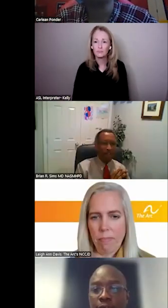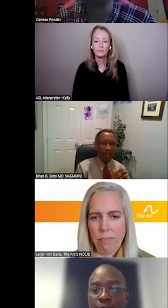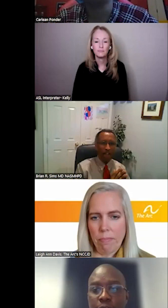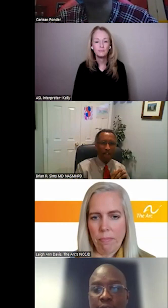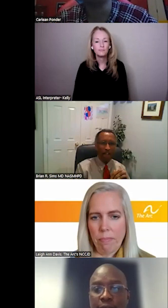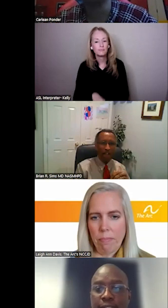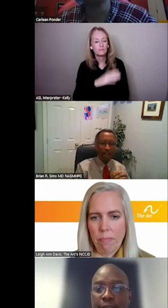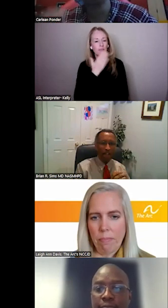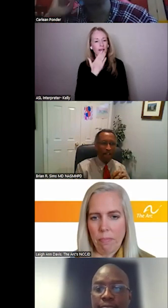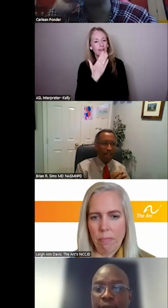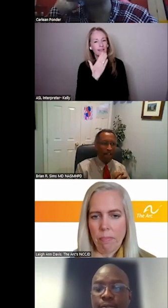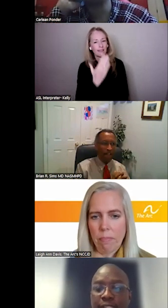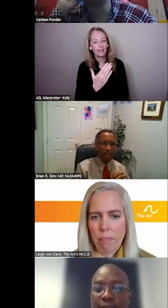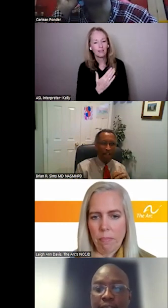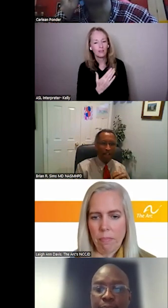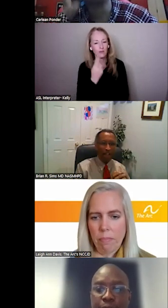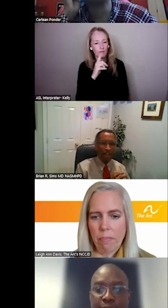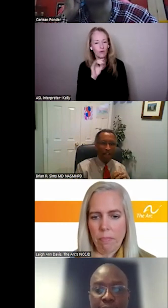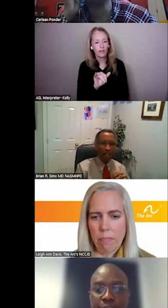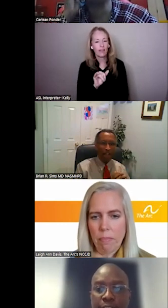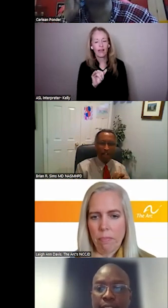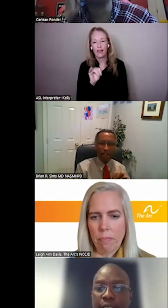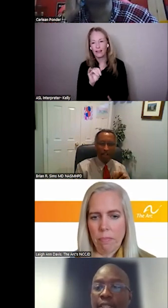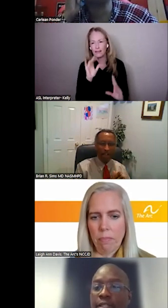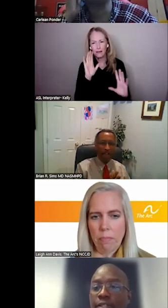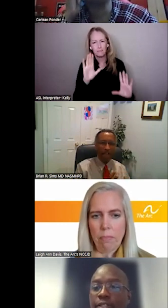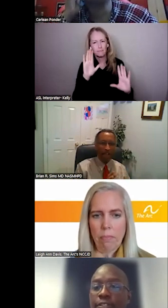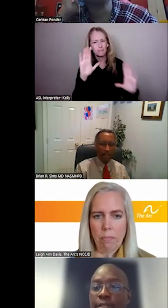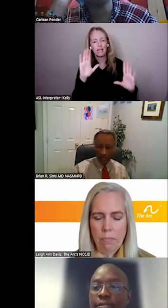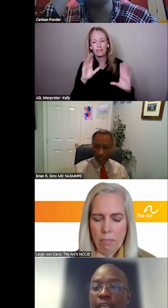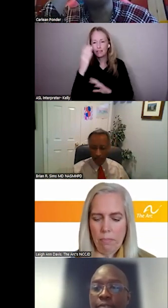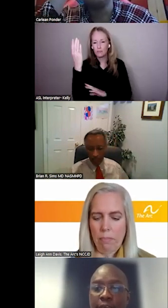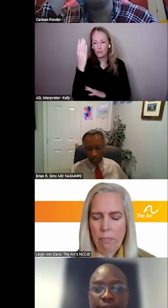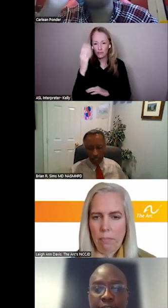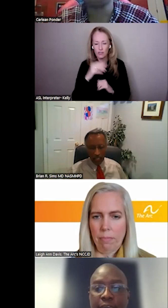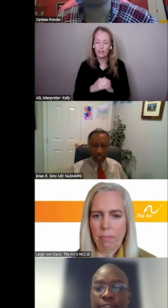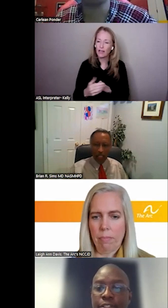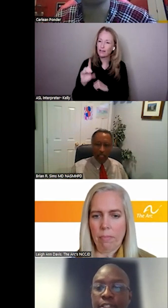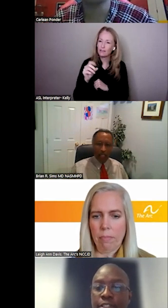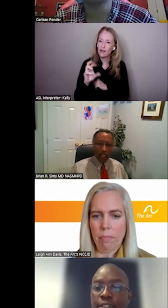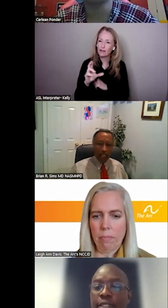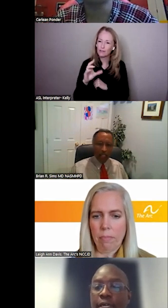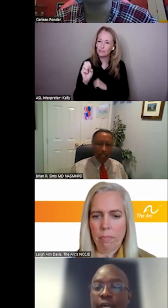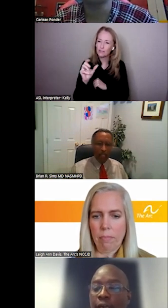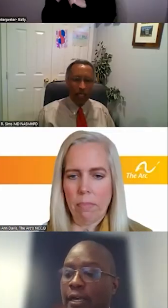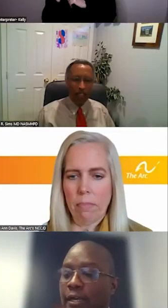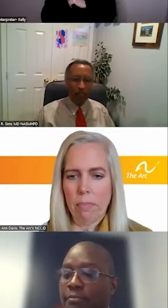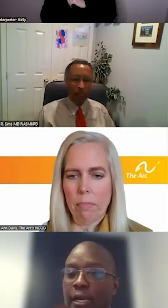Thank you for that outstanding presentation, and Dr. Sims, thank you for that very kind introduction.